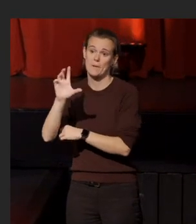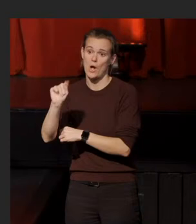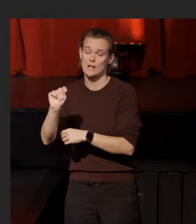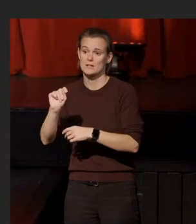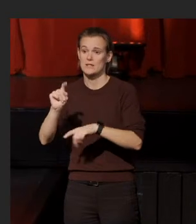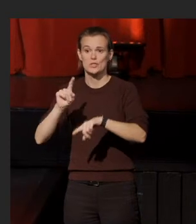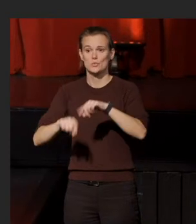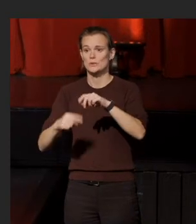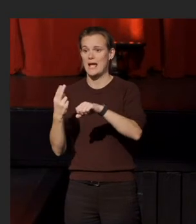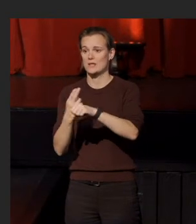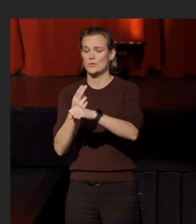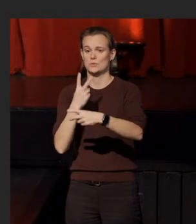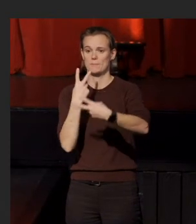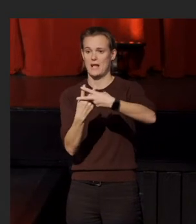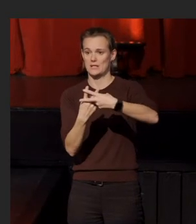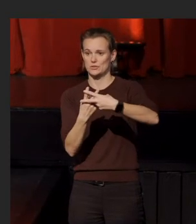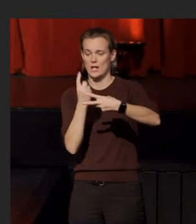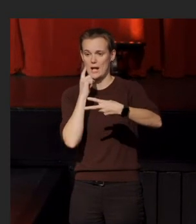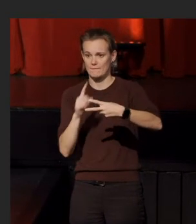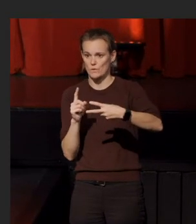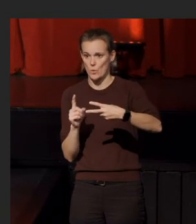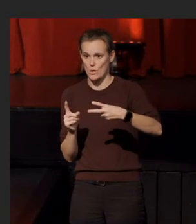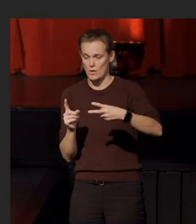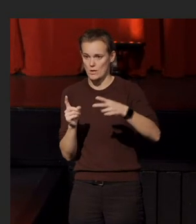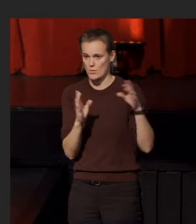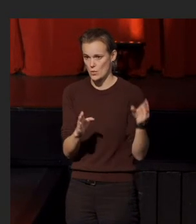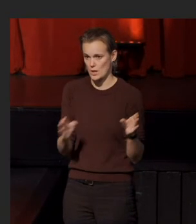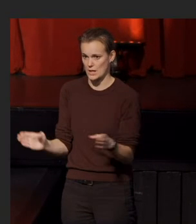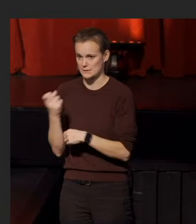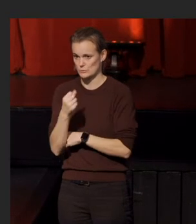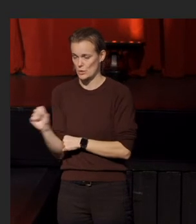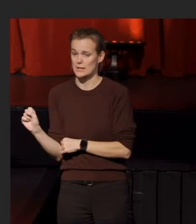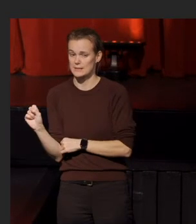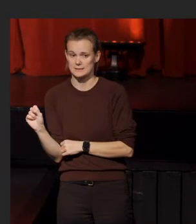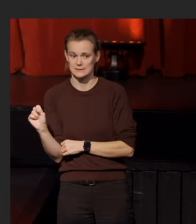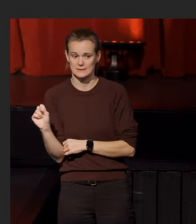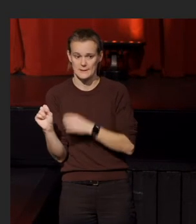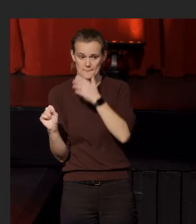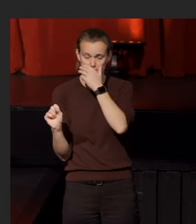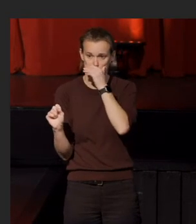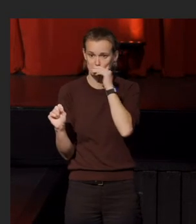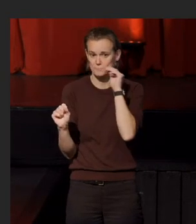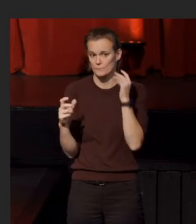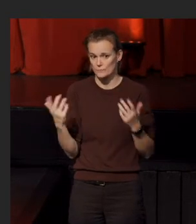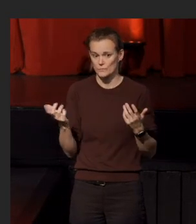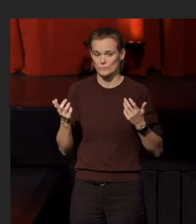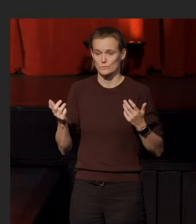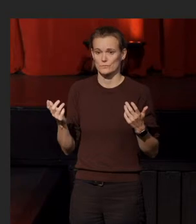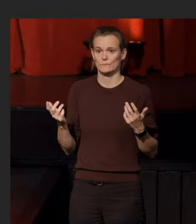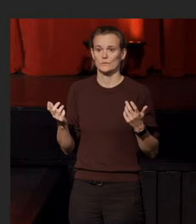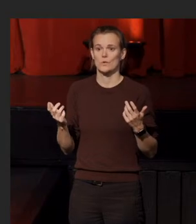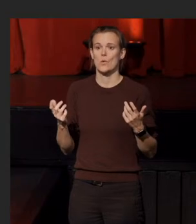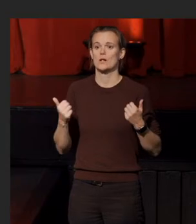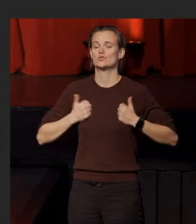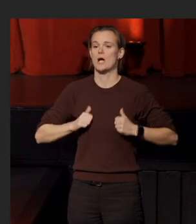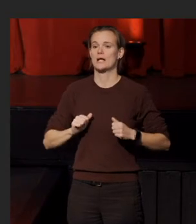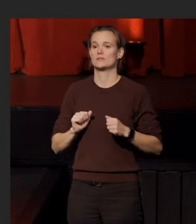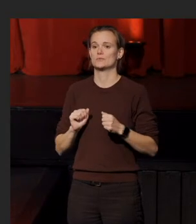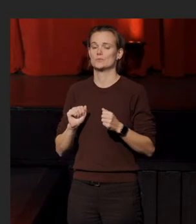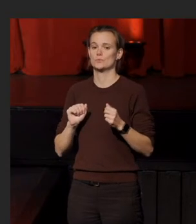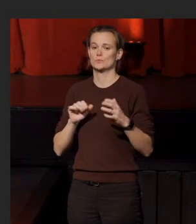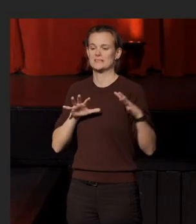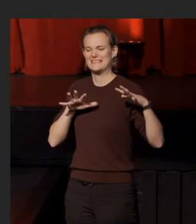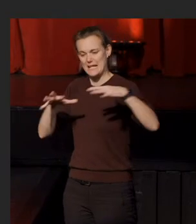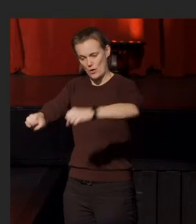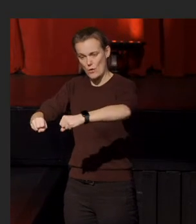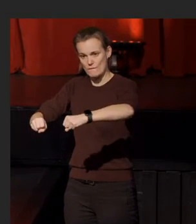Twitter to organize a protest, for example, or to try and drown out really useful information that's coming by